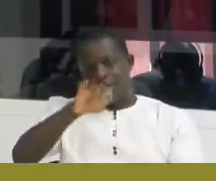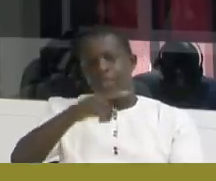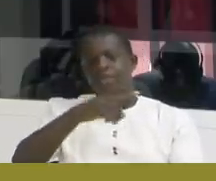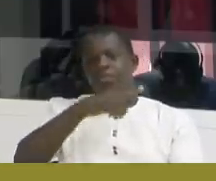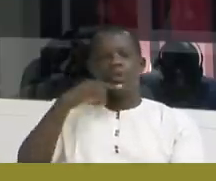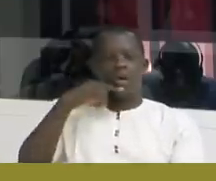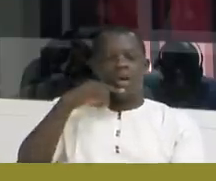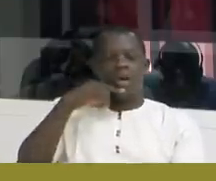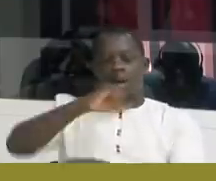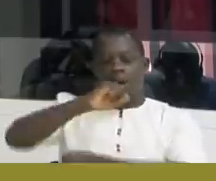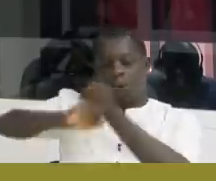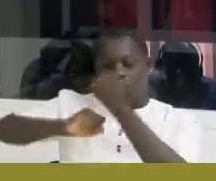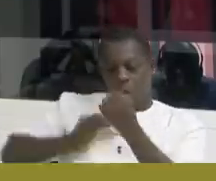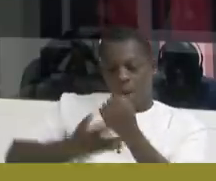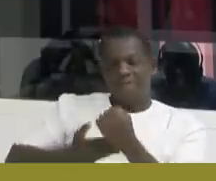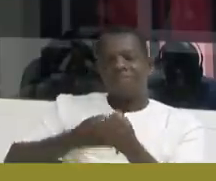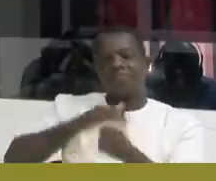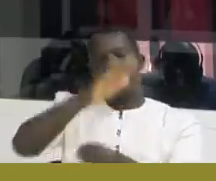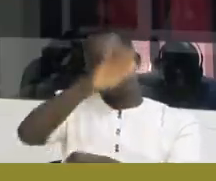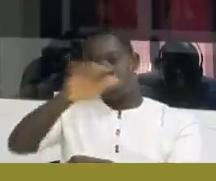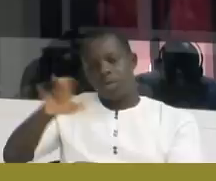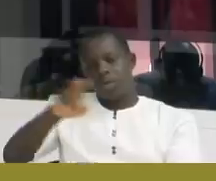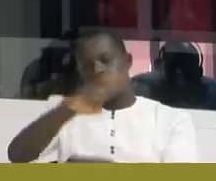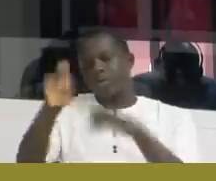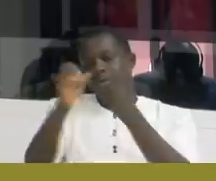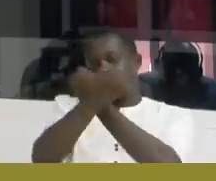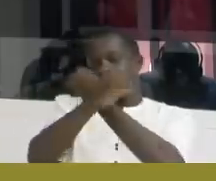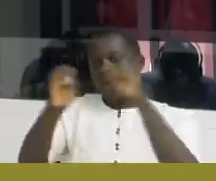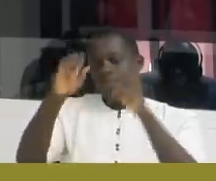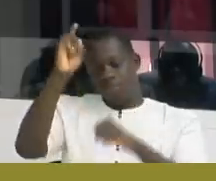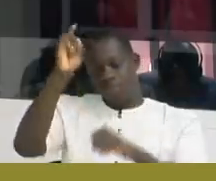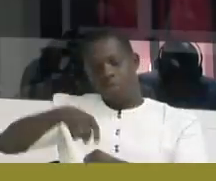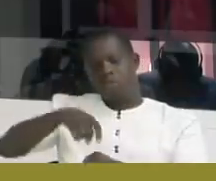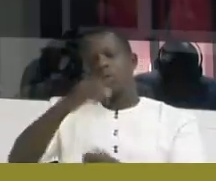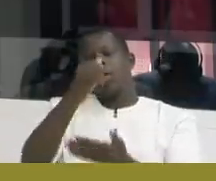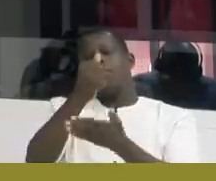my children do not feel safe, I have to reassure